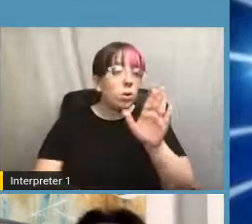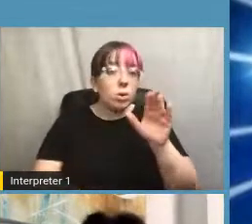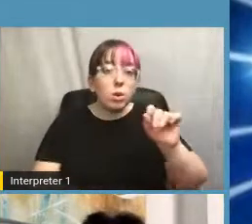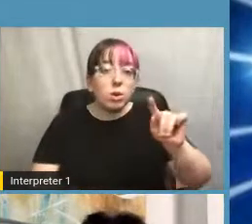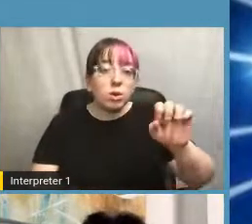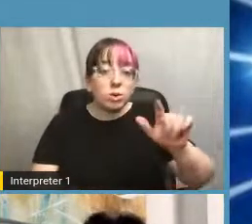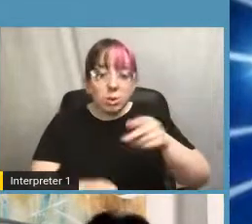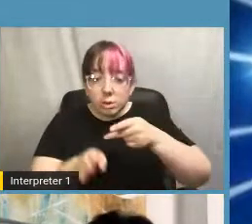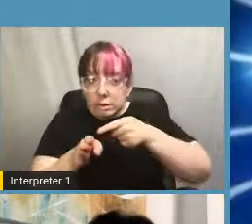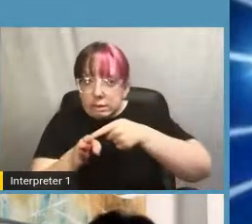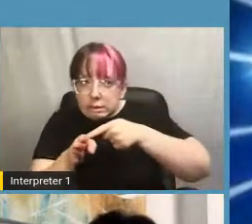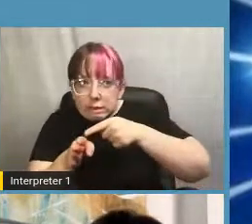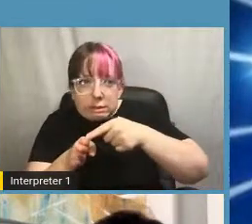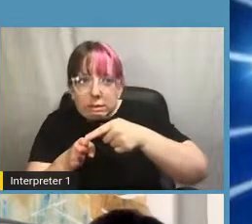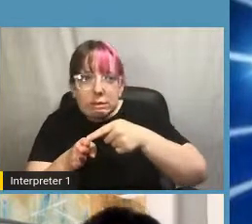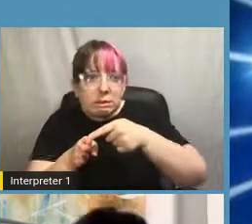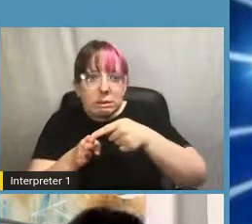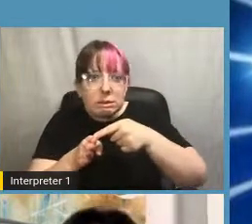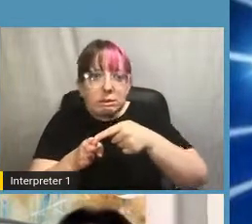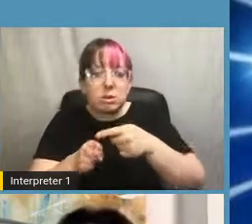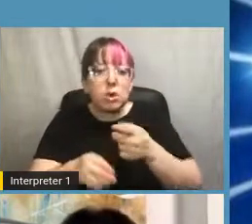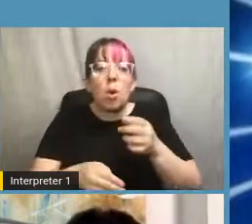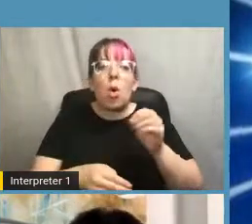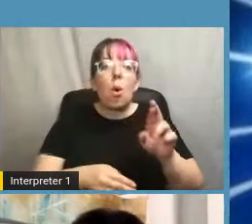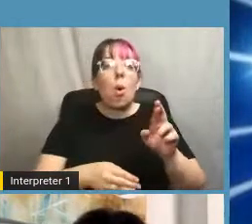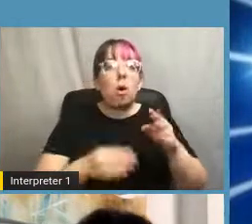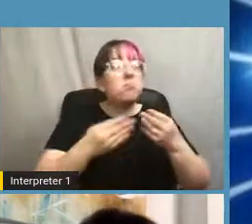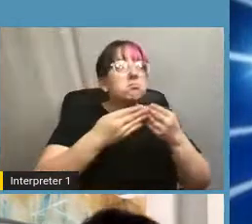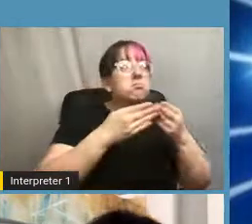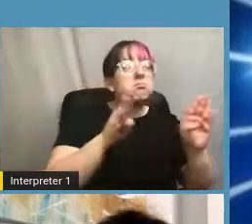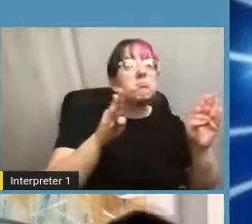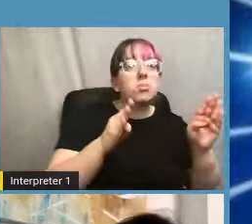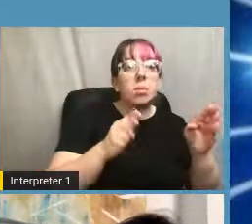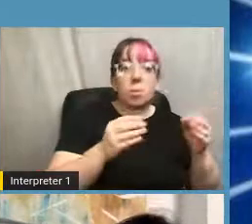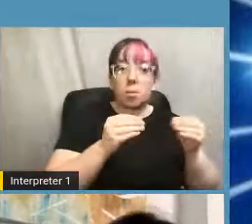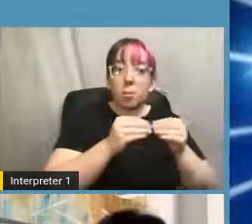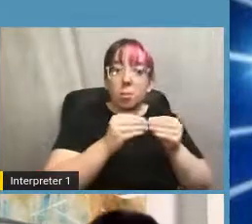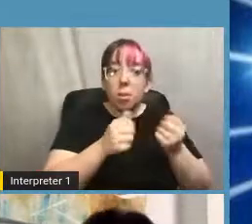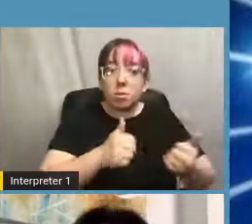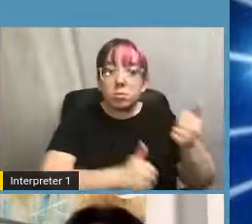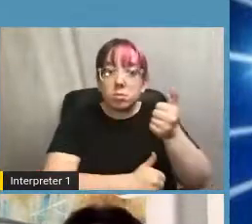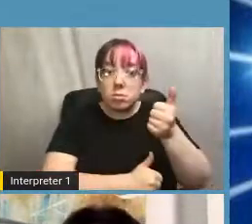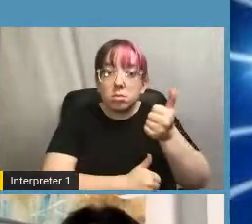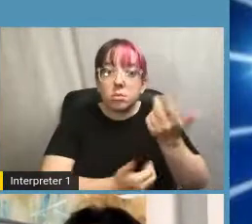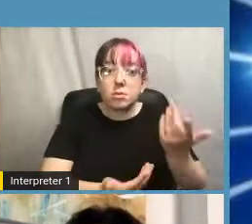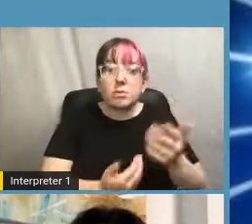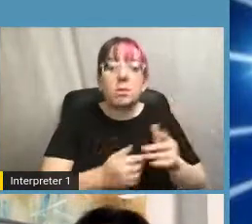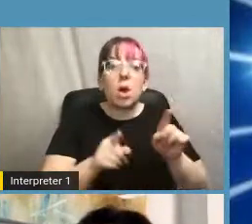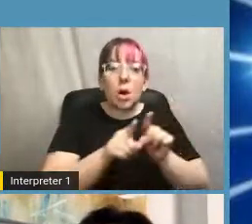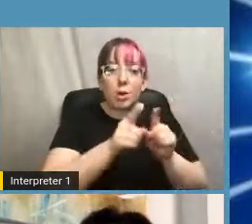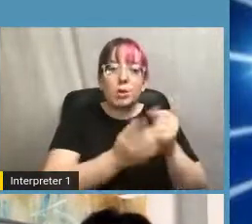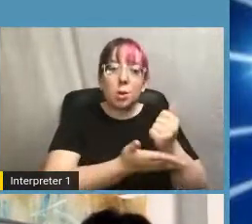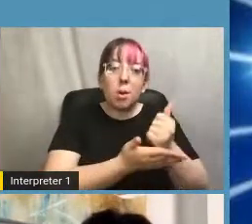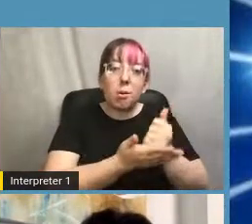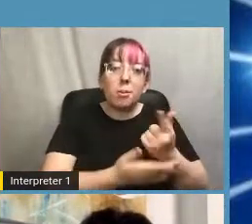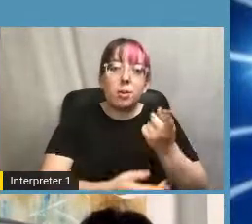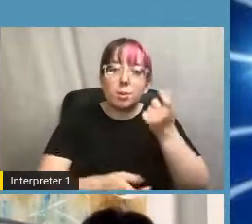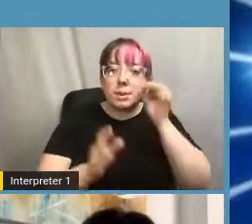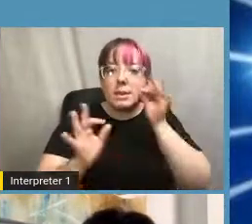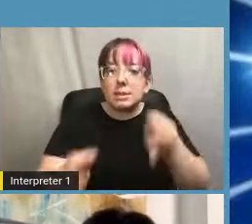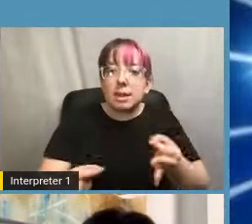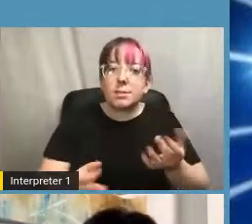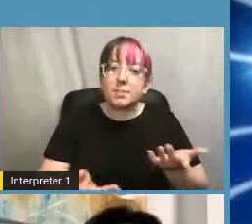niche? Yes, but do they offer you an advantage or not? And that also will help you decide